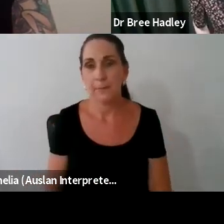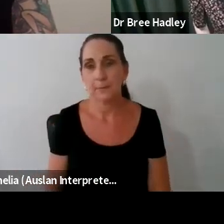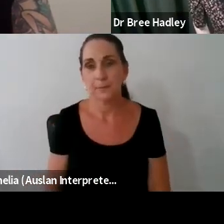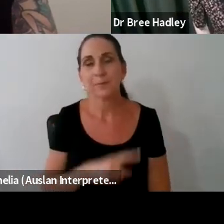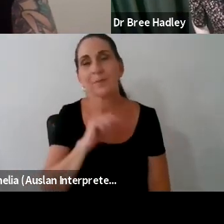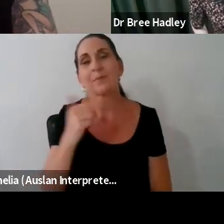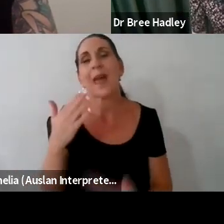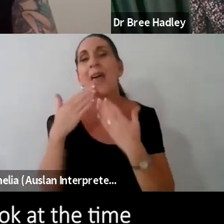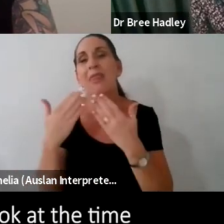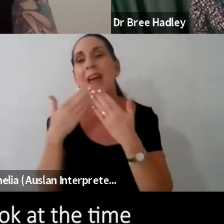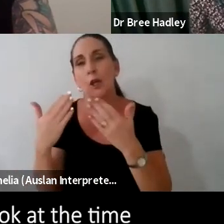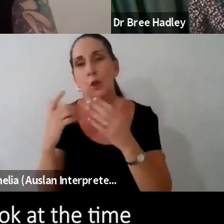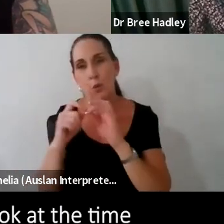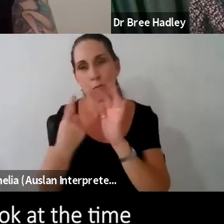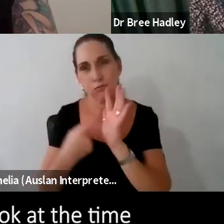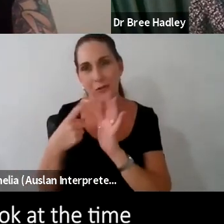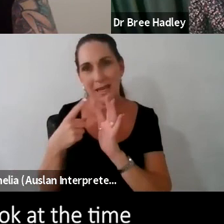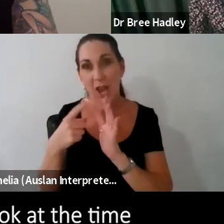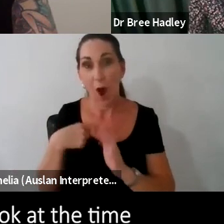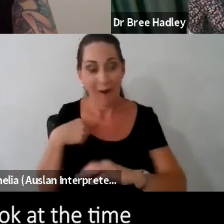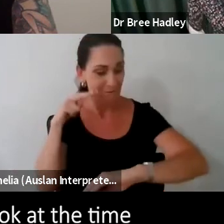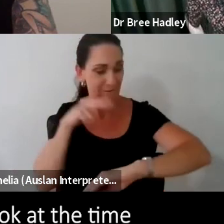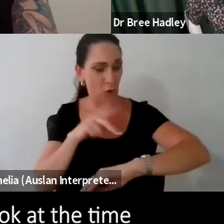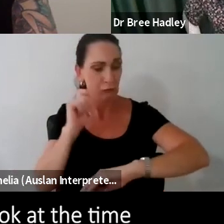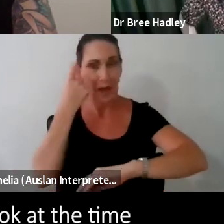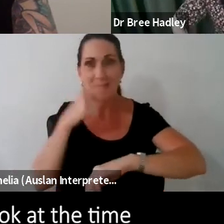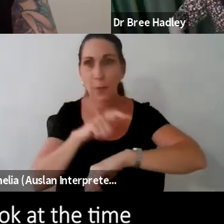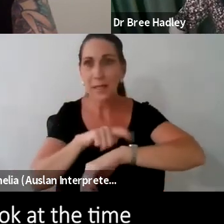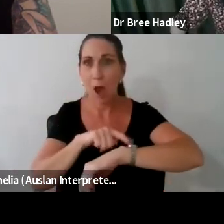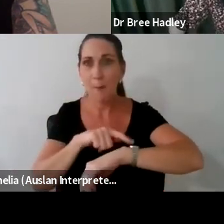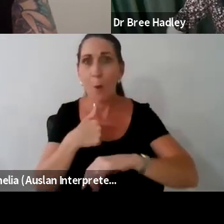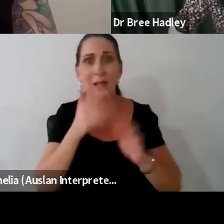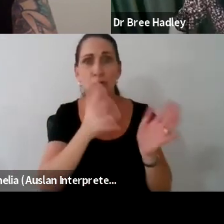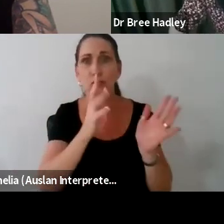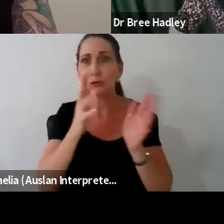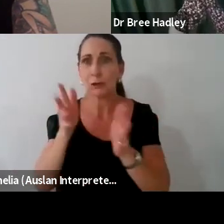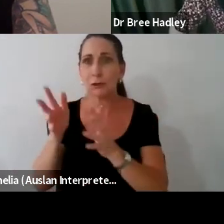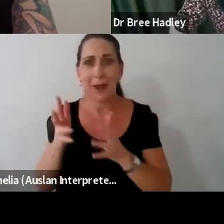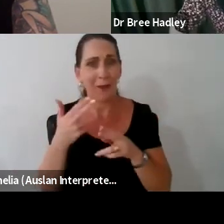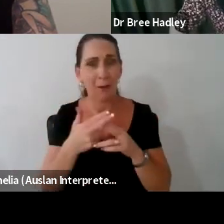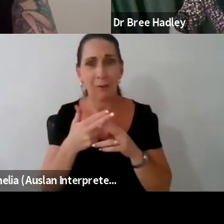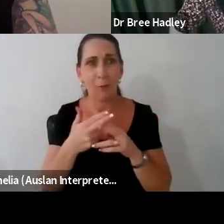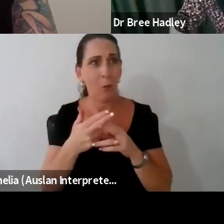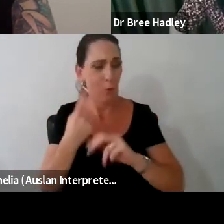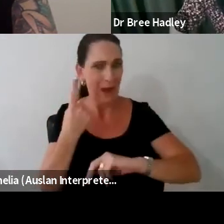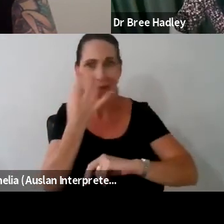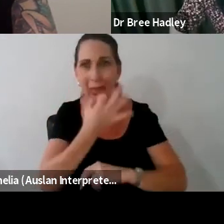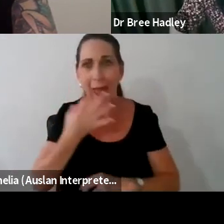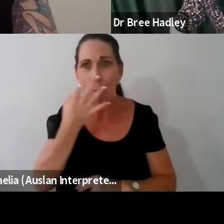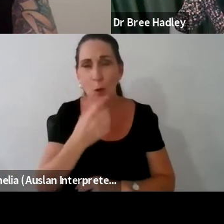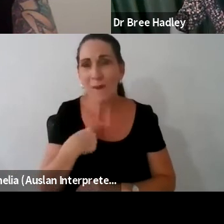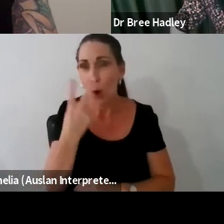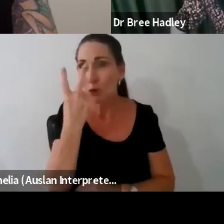Thank you, Bree. I have just had a look at the time, and we've been having a yak for about an hour now. So we've got